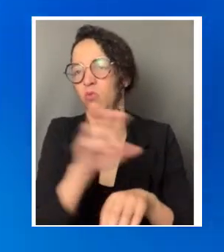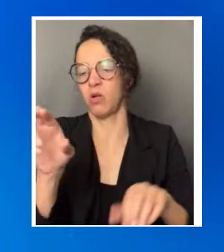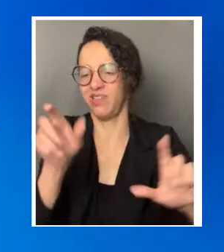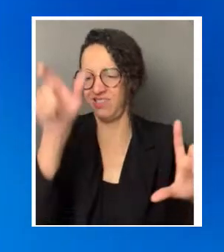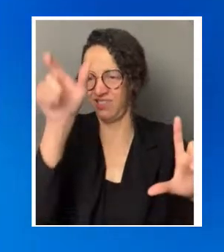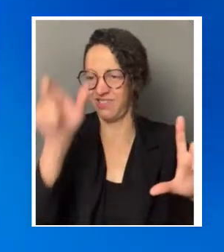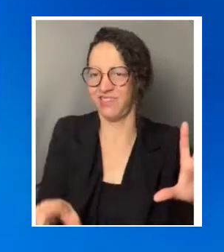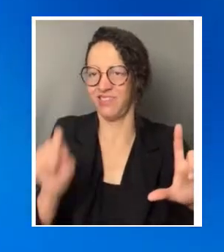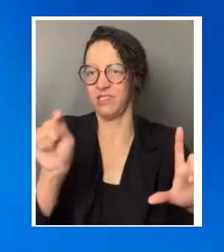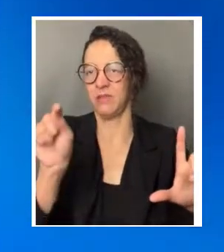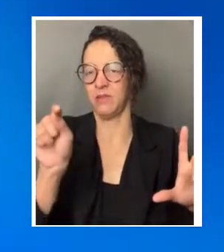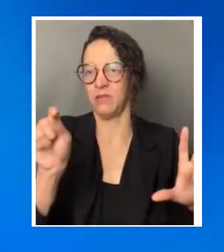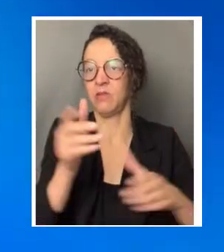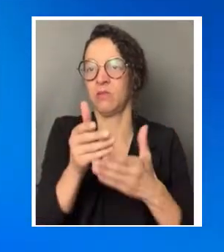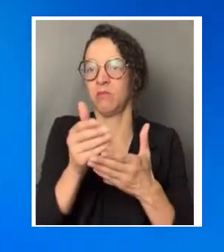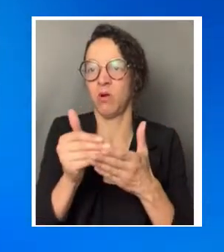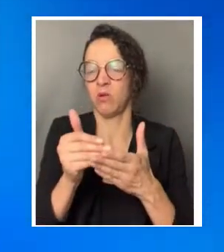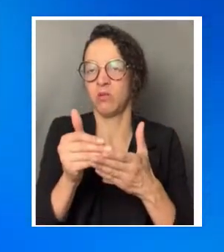answer them at the end.